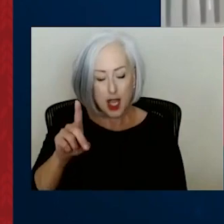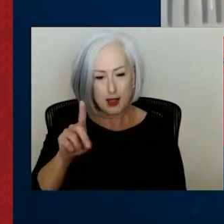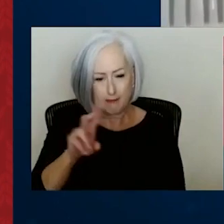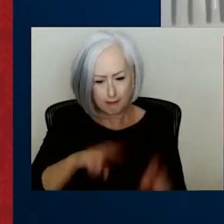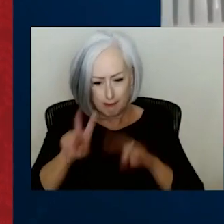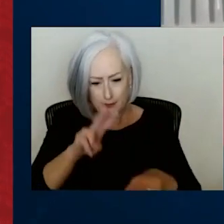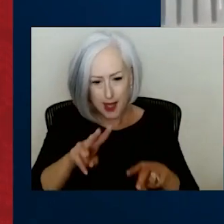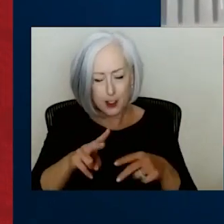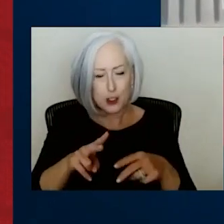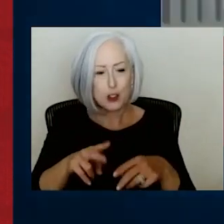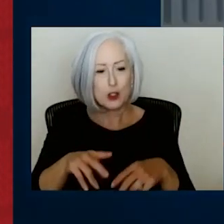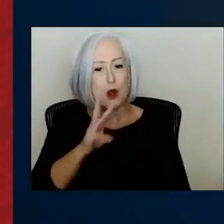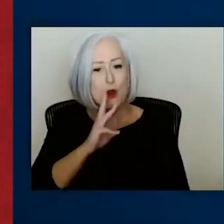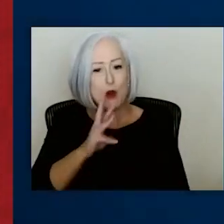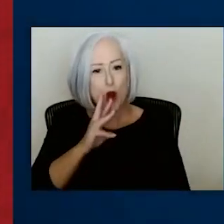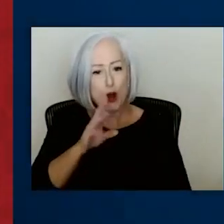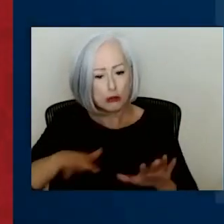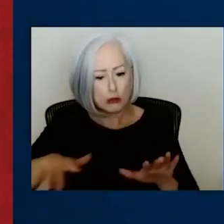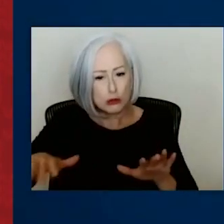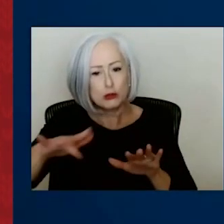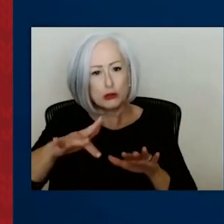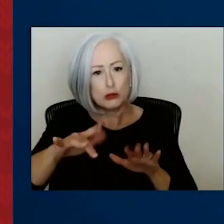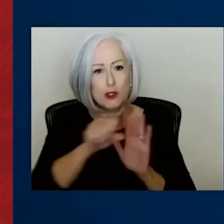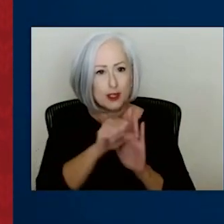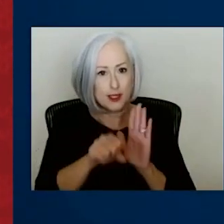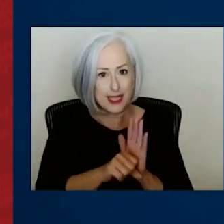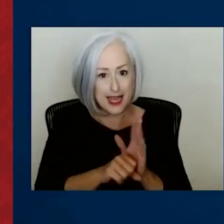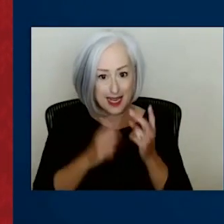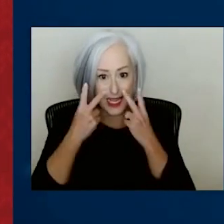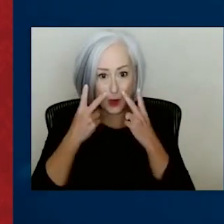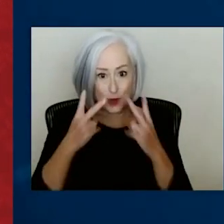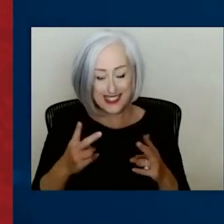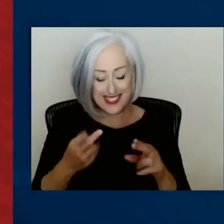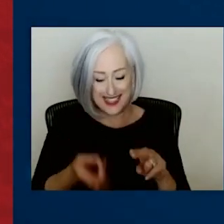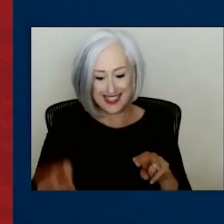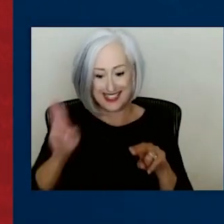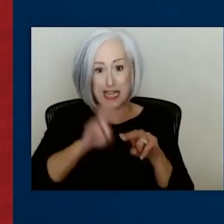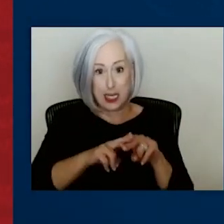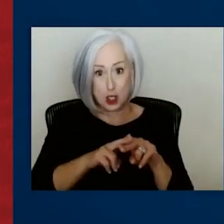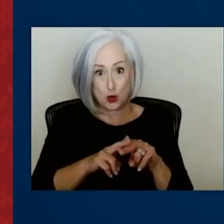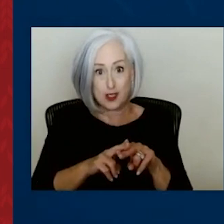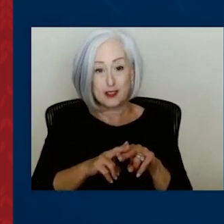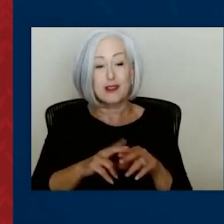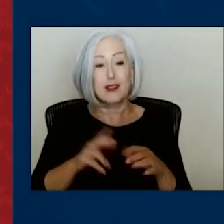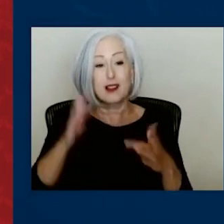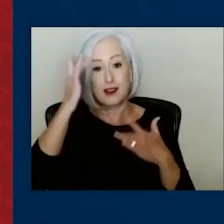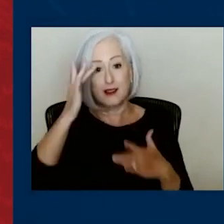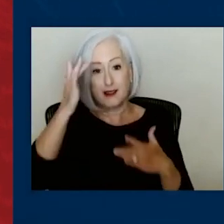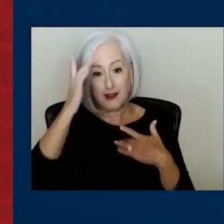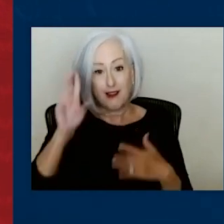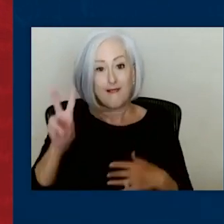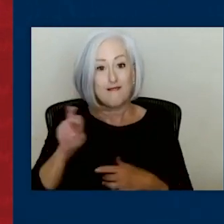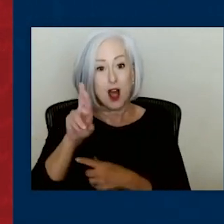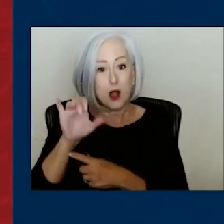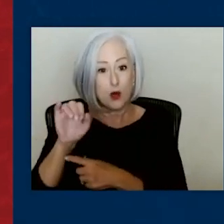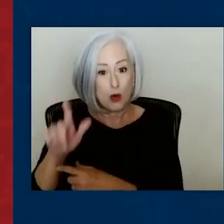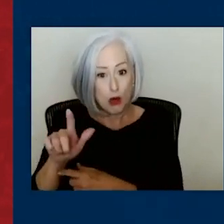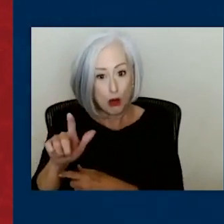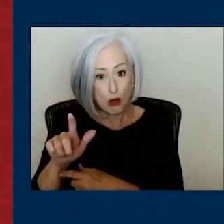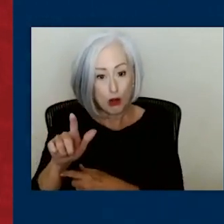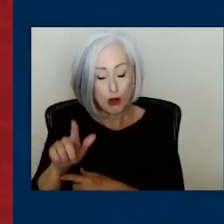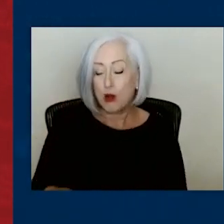and showed several locations reporting an increase in viral load here in Kansas City. In Boston, I was reading last night that the amount